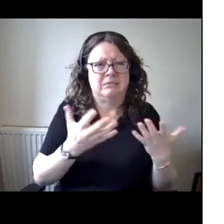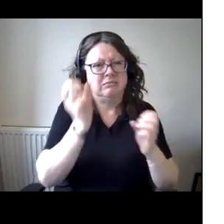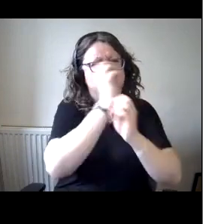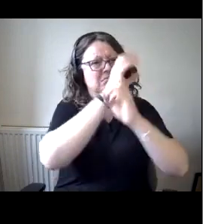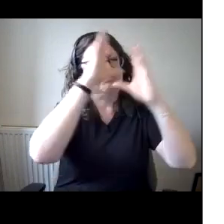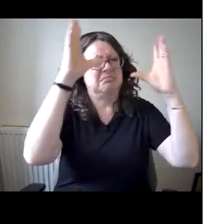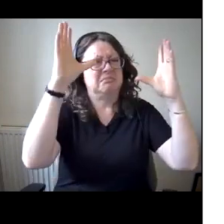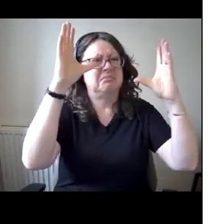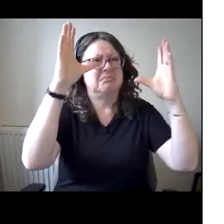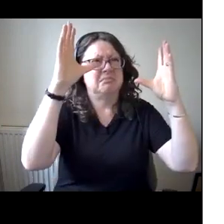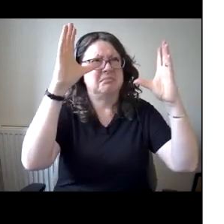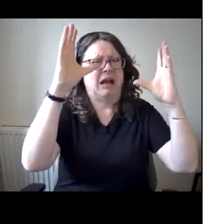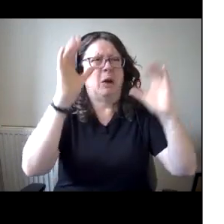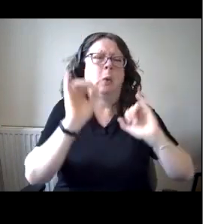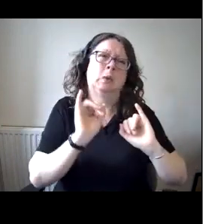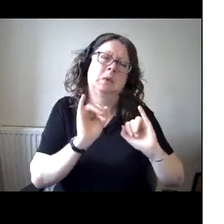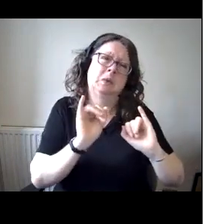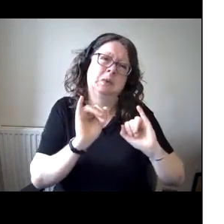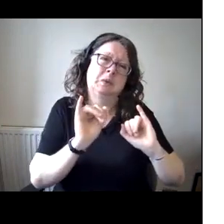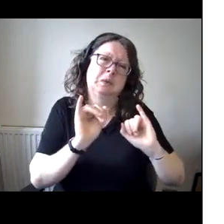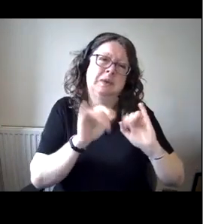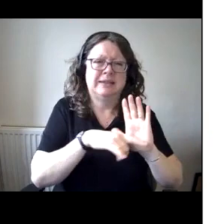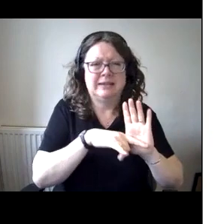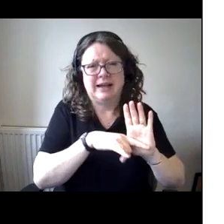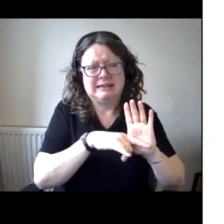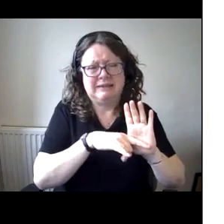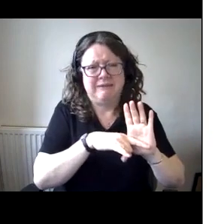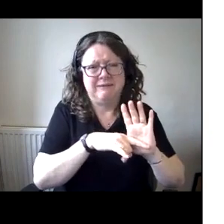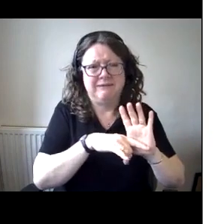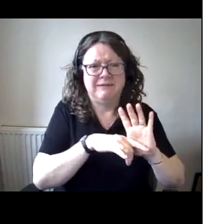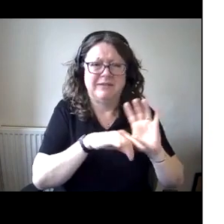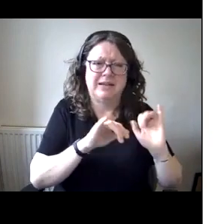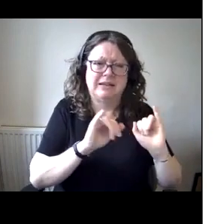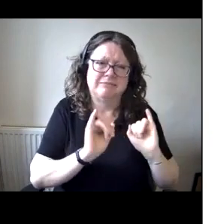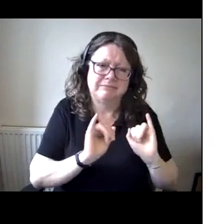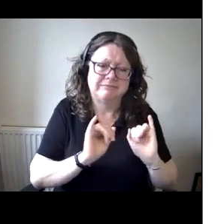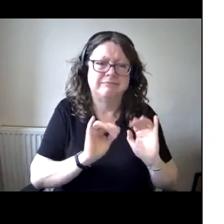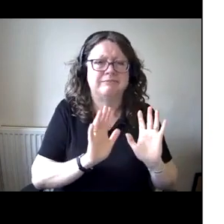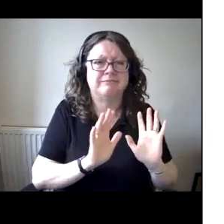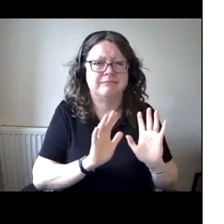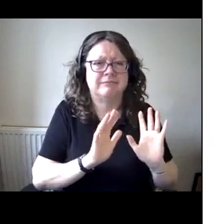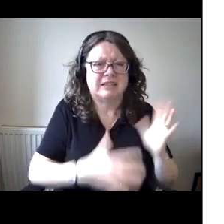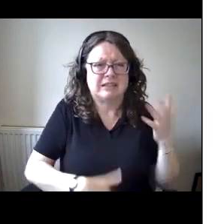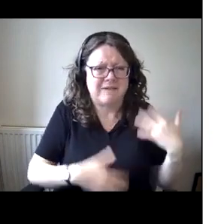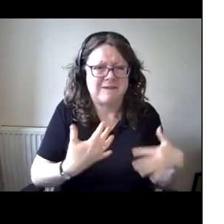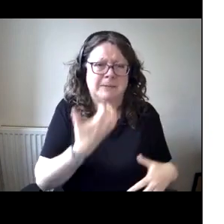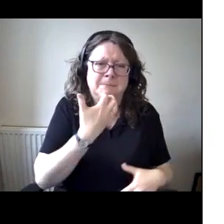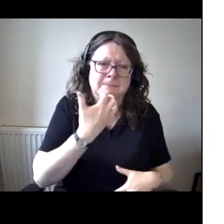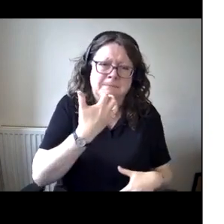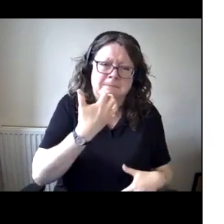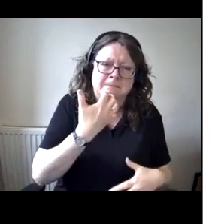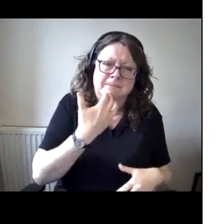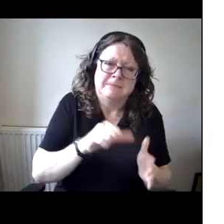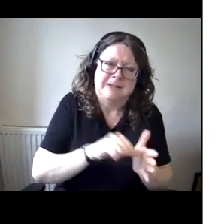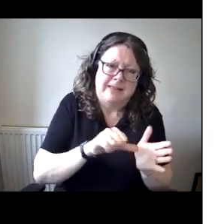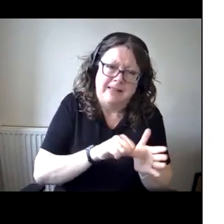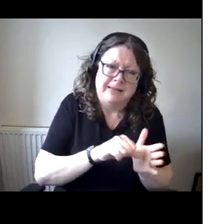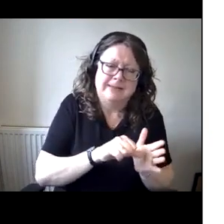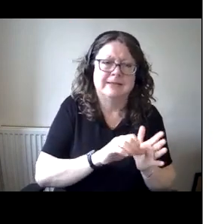person, we're saying that autism is a bad thing and they're really suffering from it. And